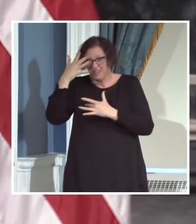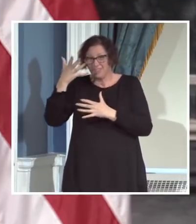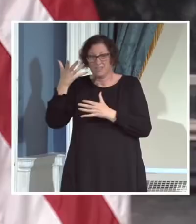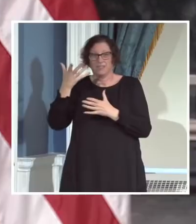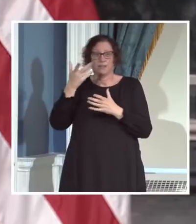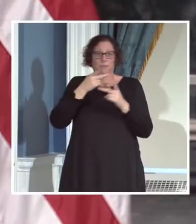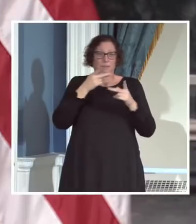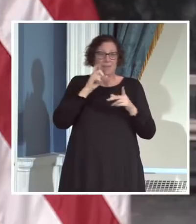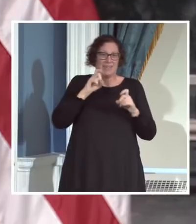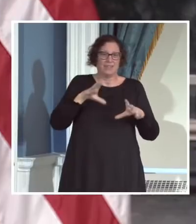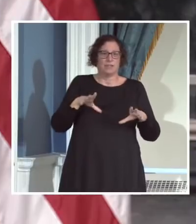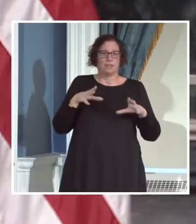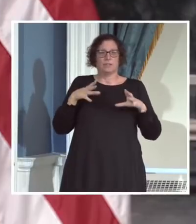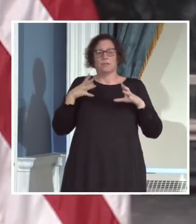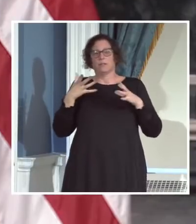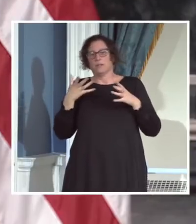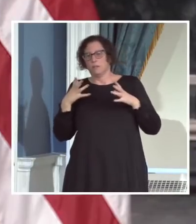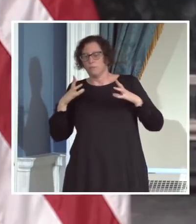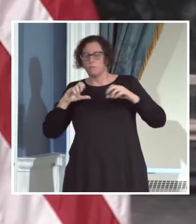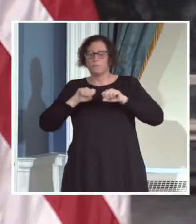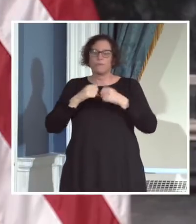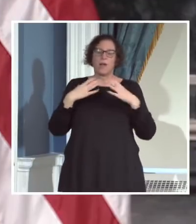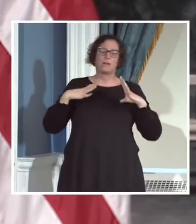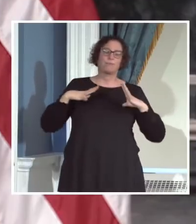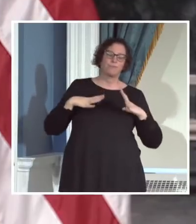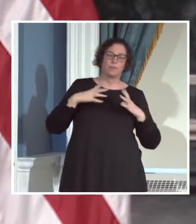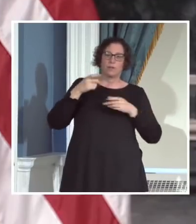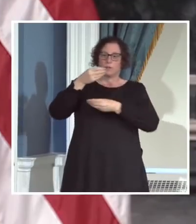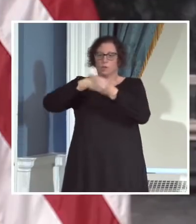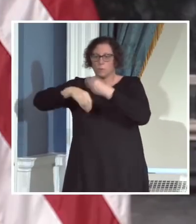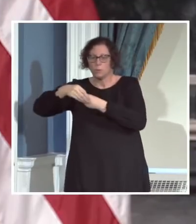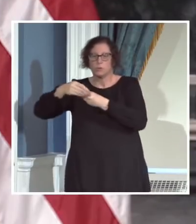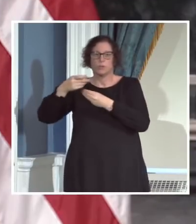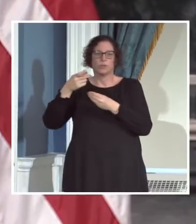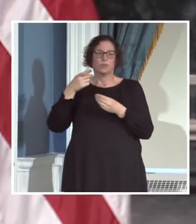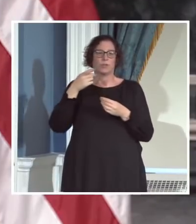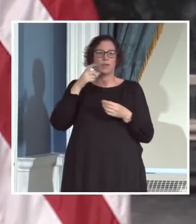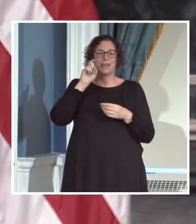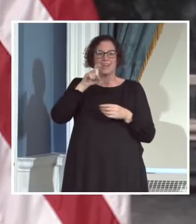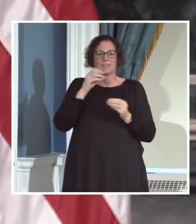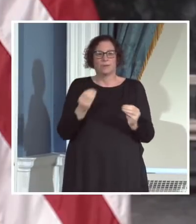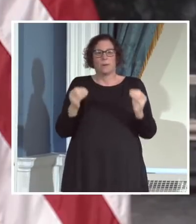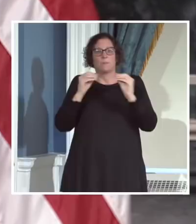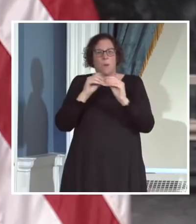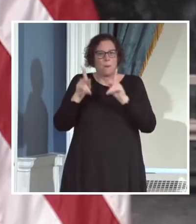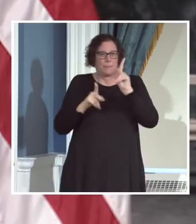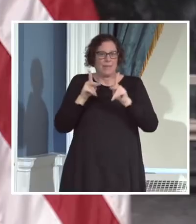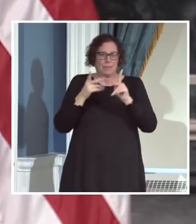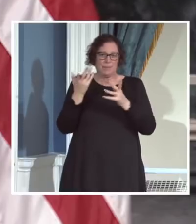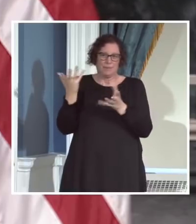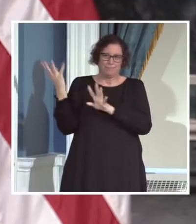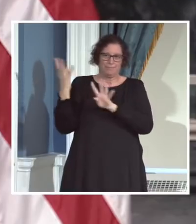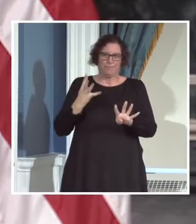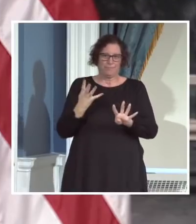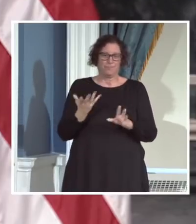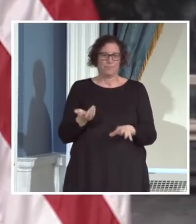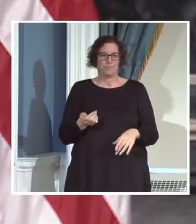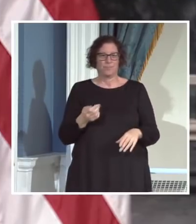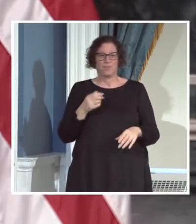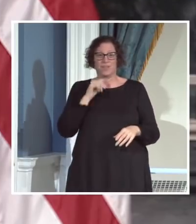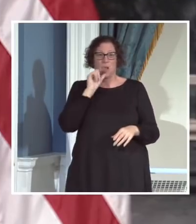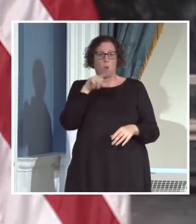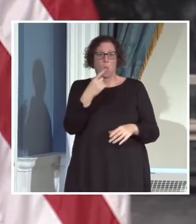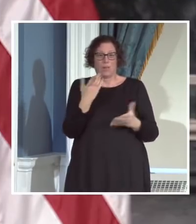been clear that we must have an infusion of personnel, not only from the private sector in the New York area, but also